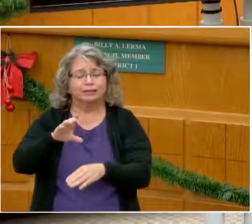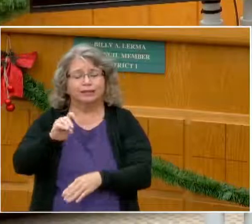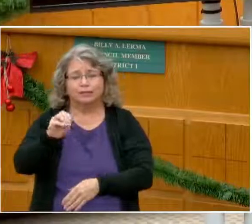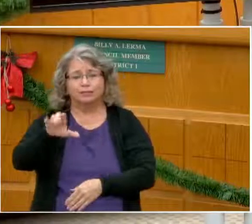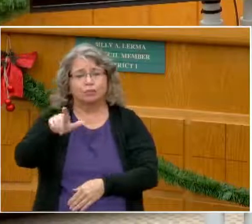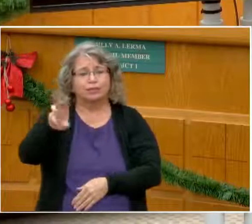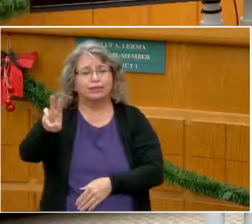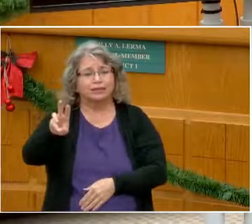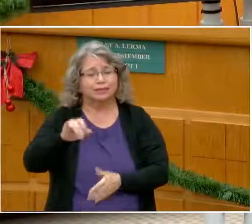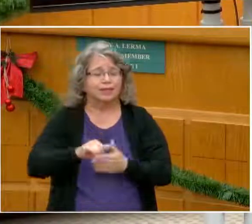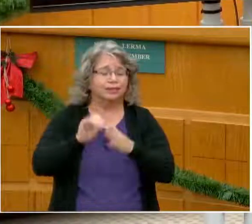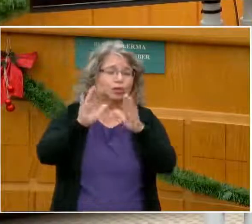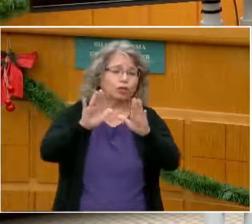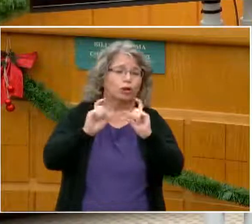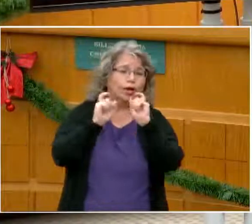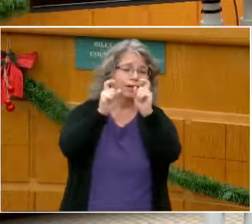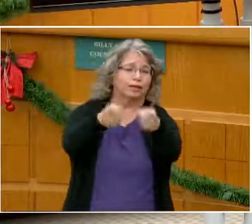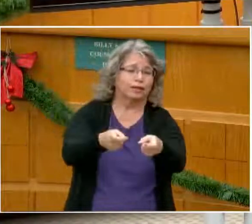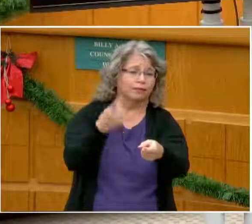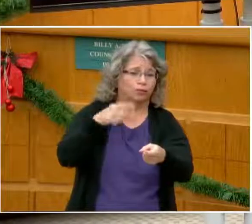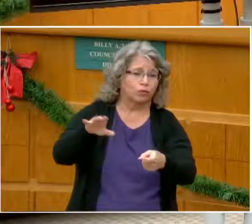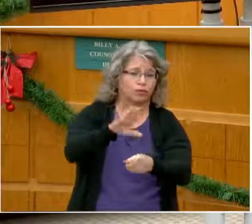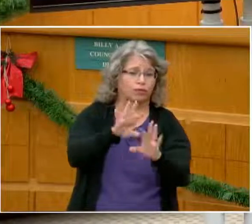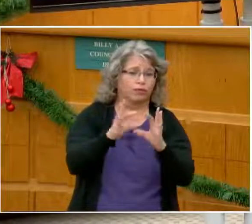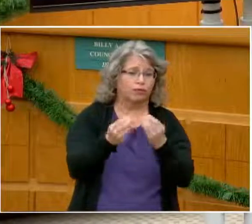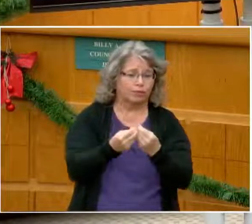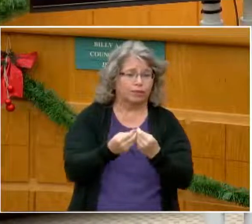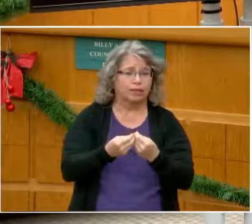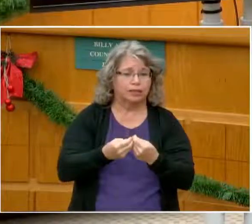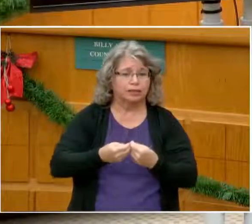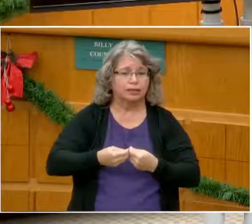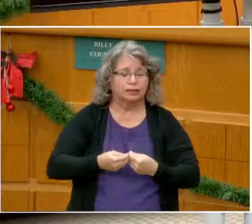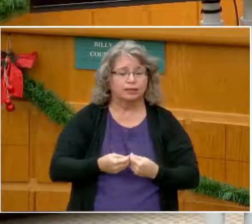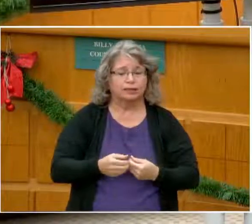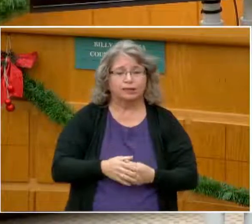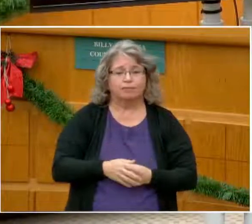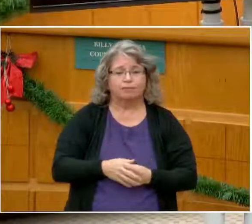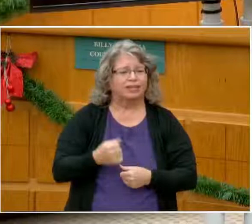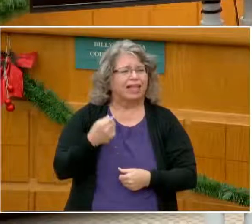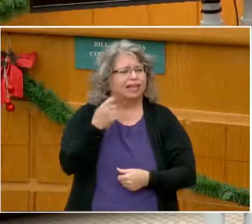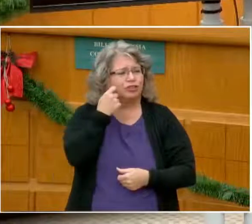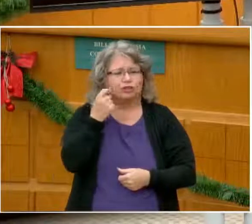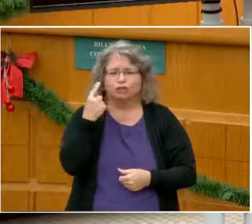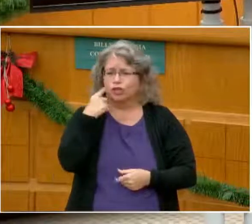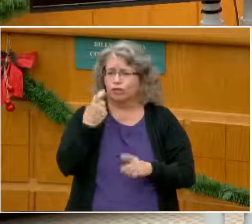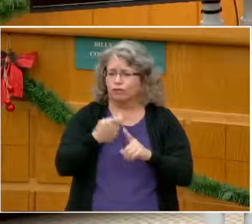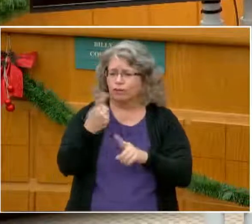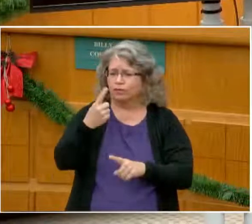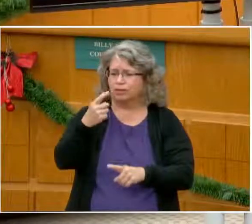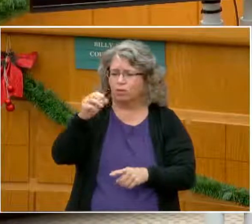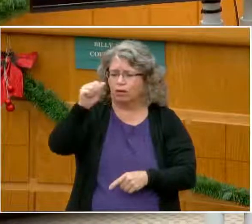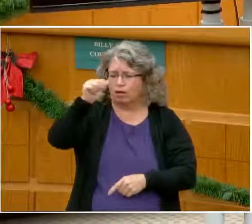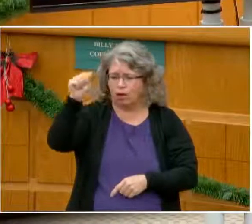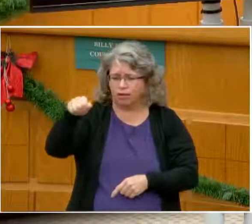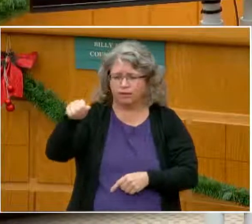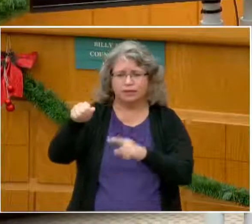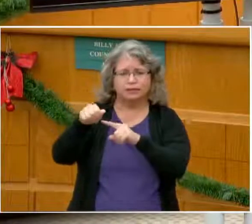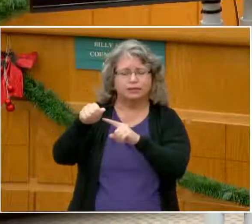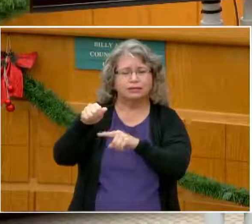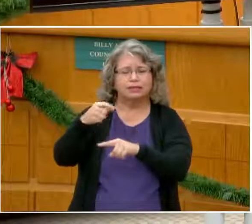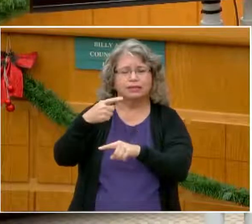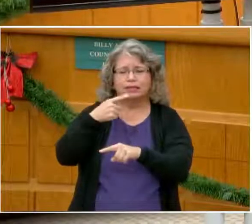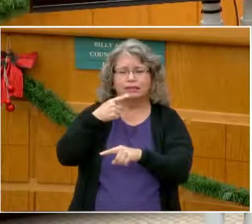give to your family. It isn't that easy. Just so you know, I heard from somebody in Austin just a couple of days ago that getting a